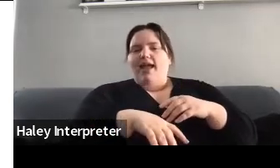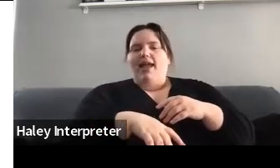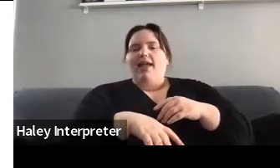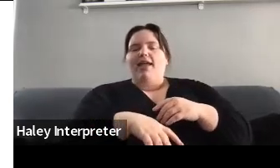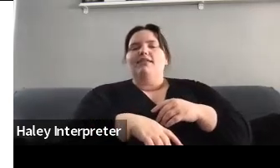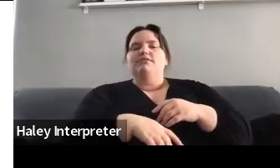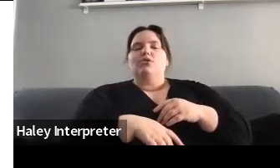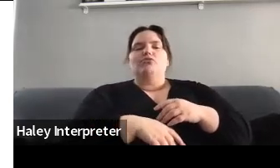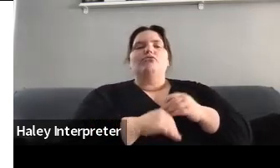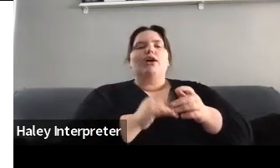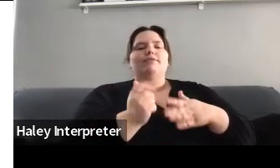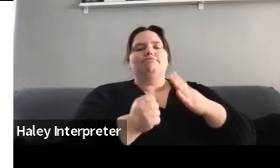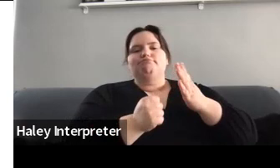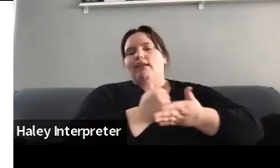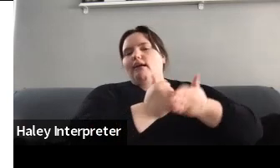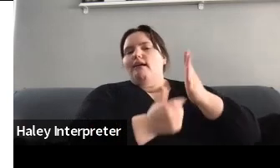as well.